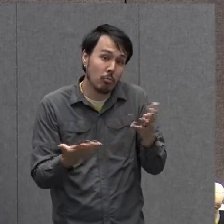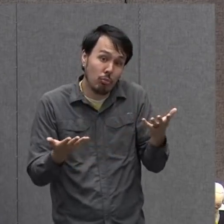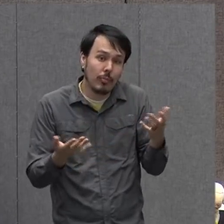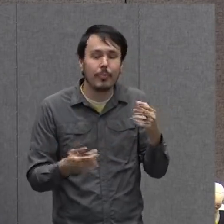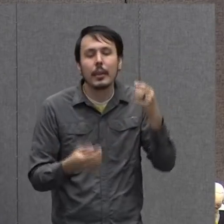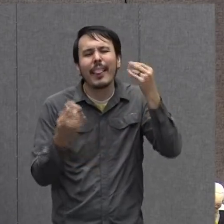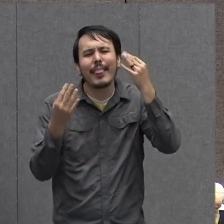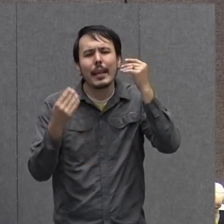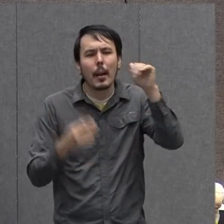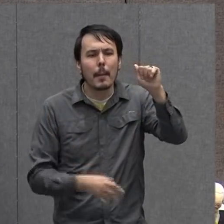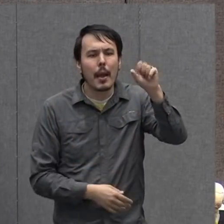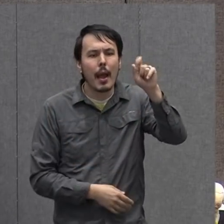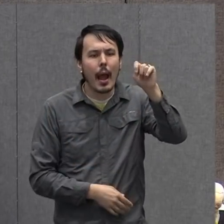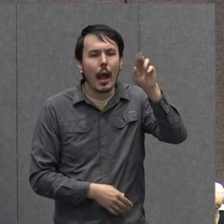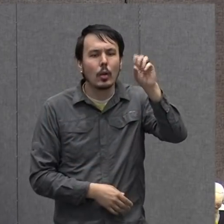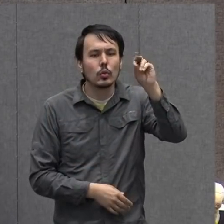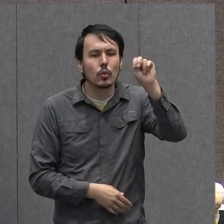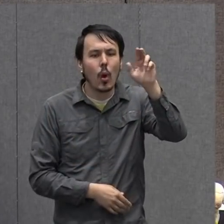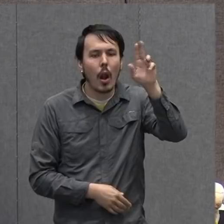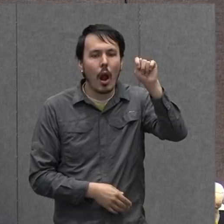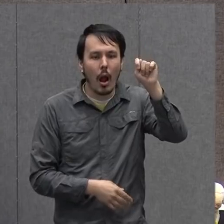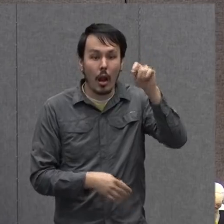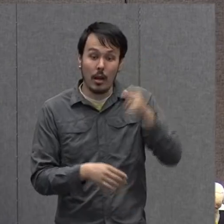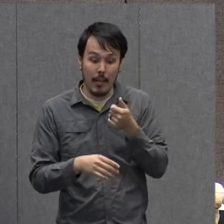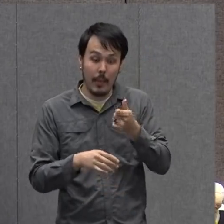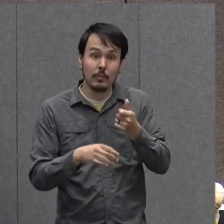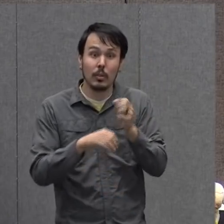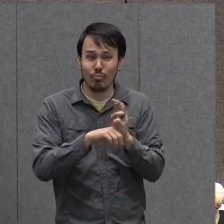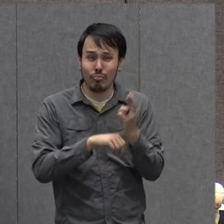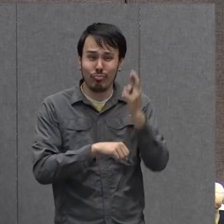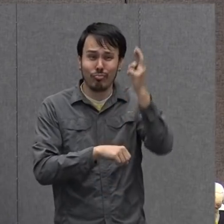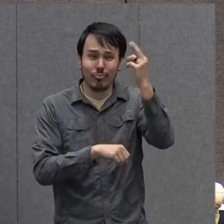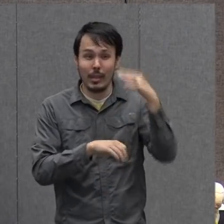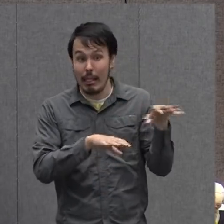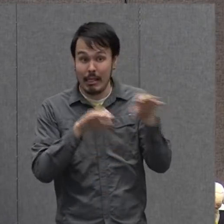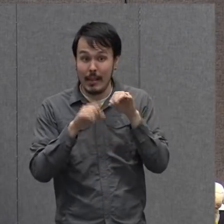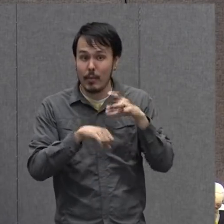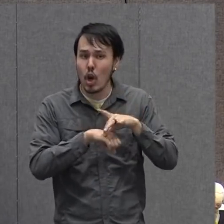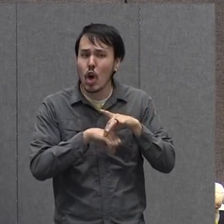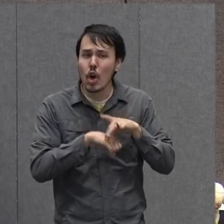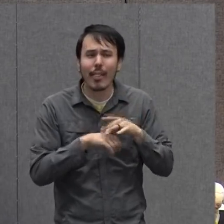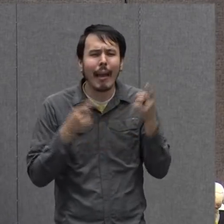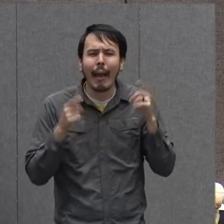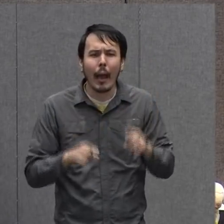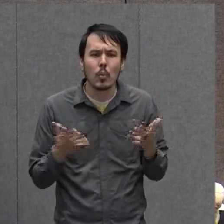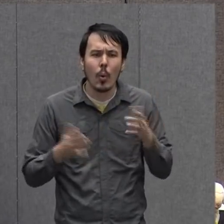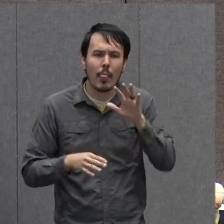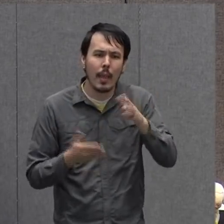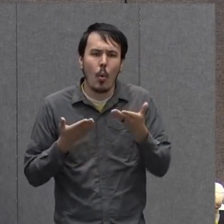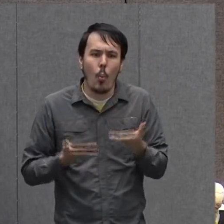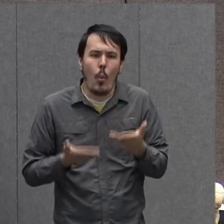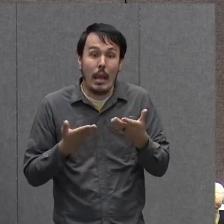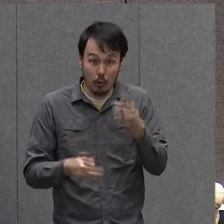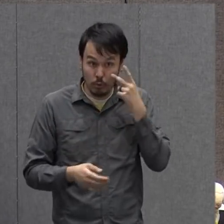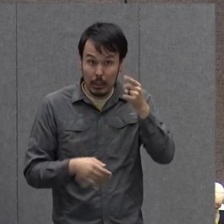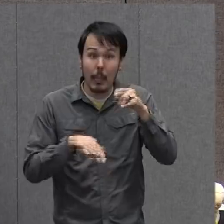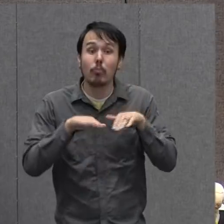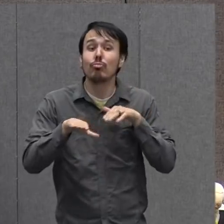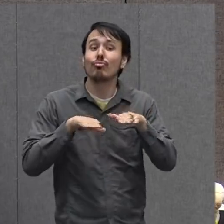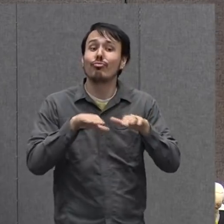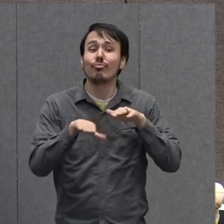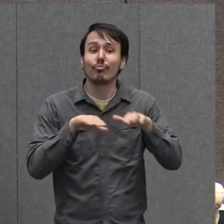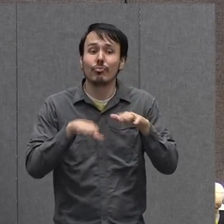objects close to it. And so you can see the difference here. These are gravities, a gravity on Earth, the gravity on the moon,